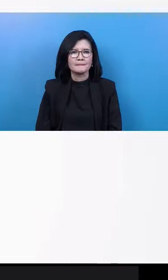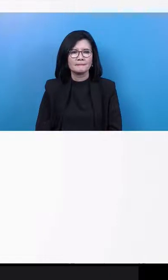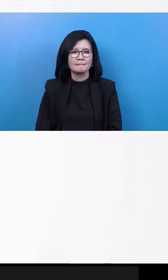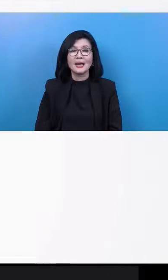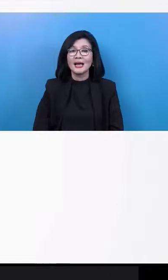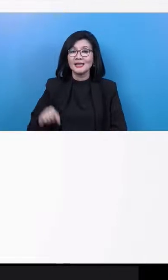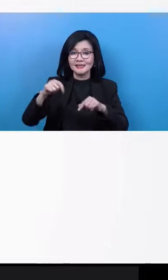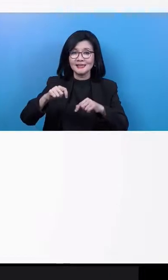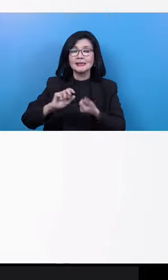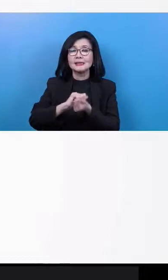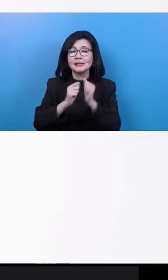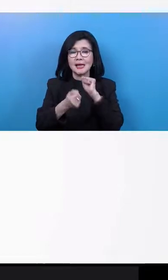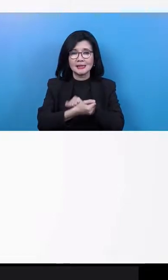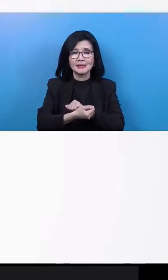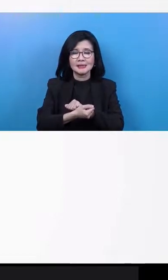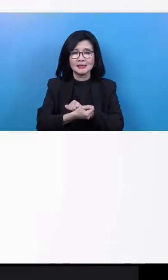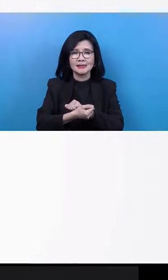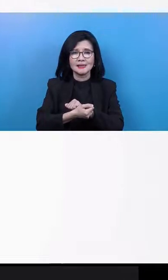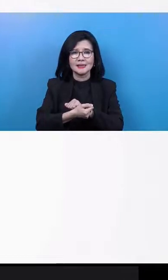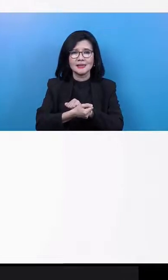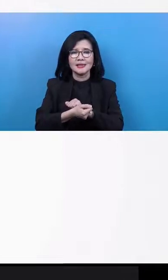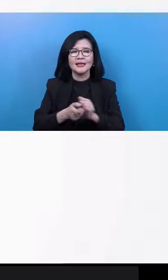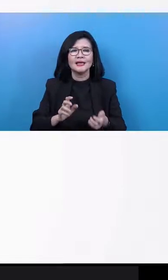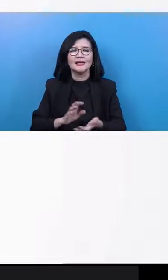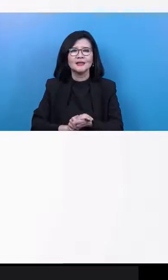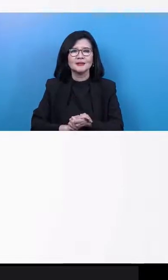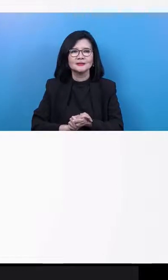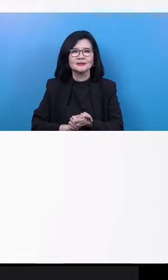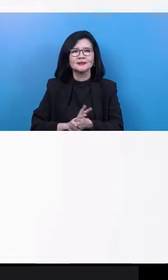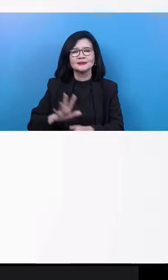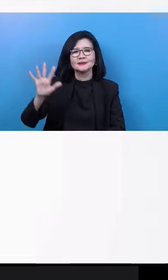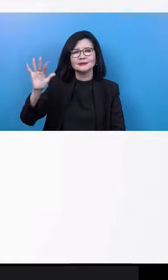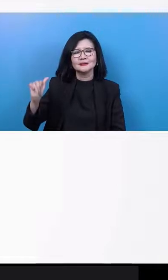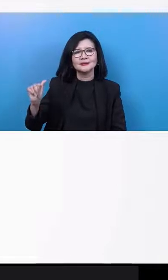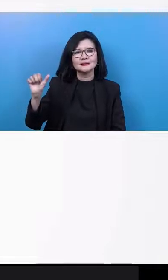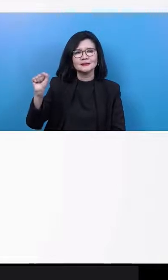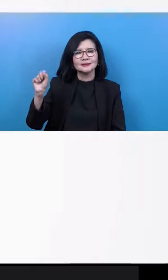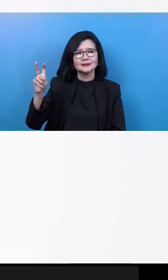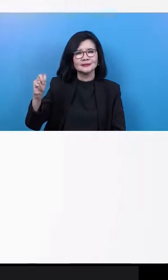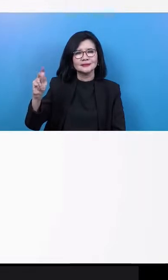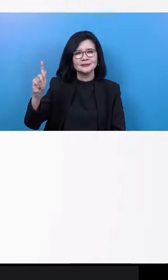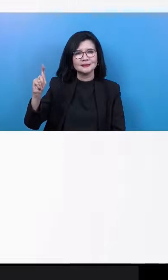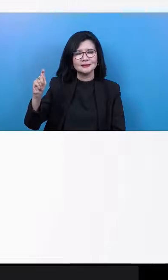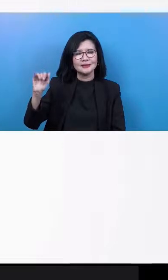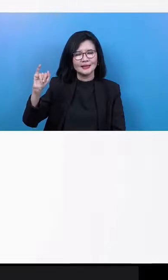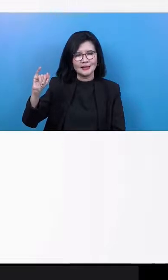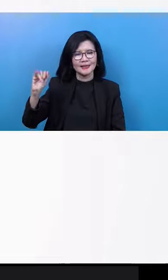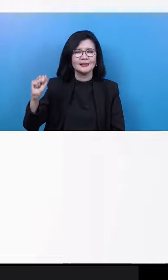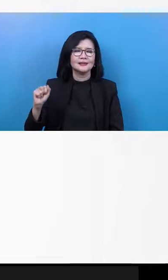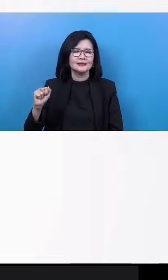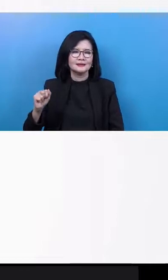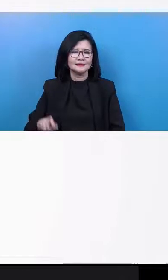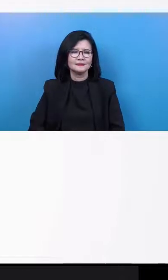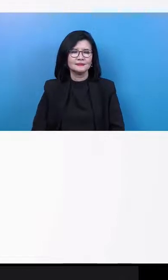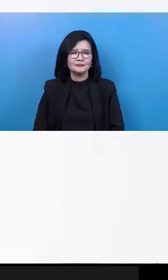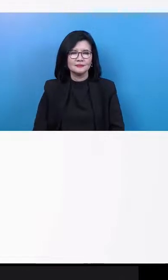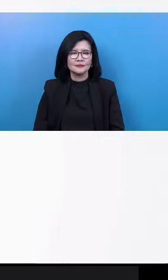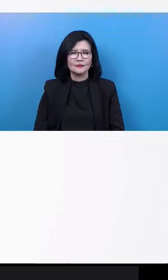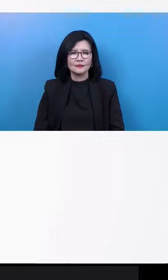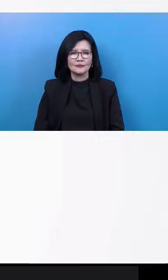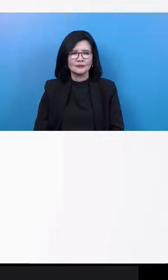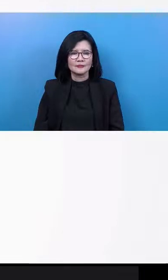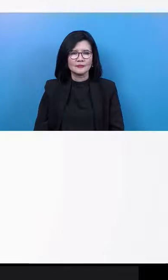of ADMAR, the Agreement on Disaster Risk Management for ASEAN. She's here. She has several years